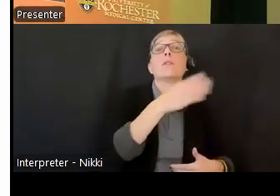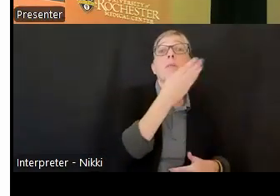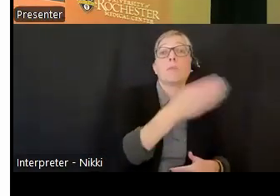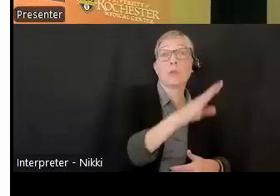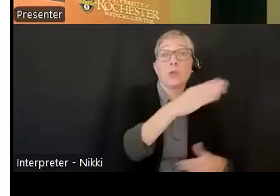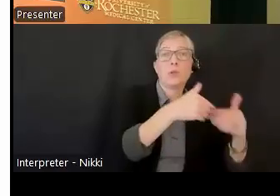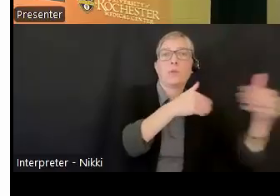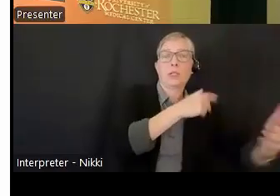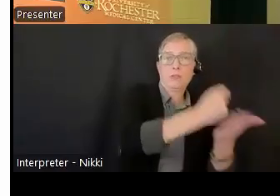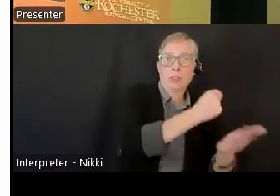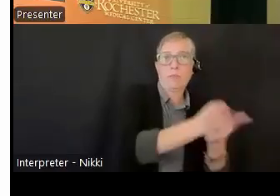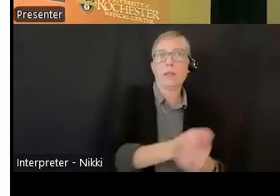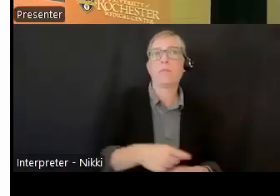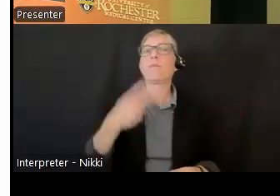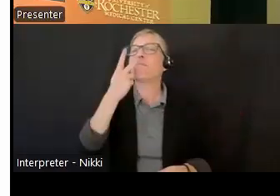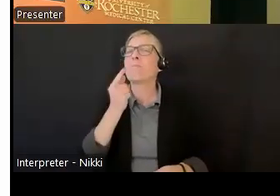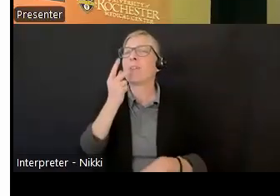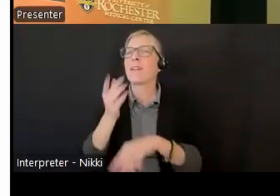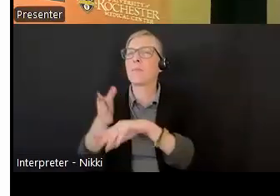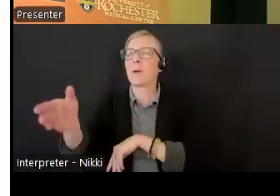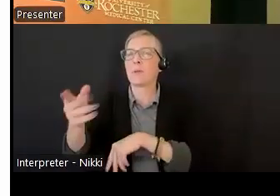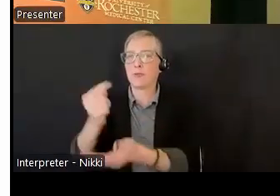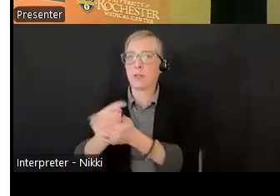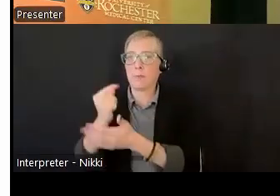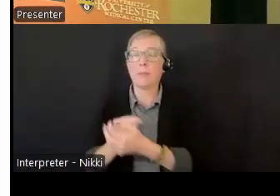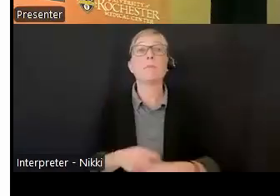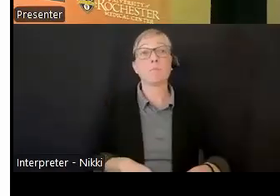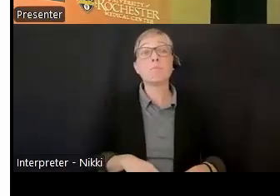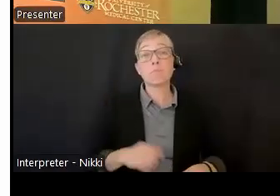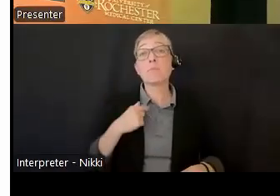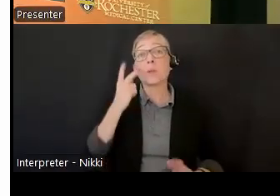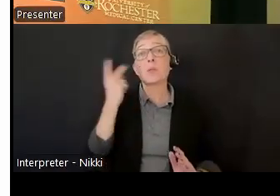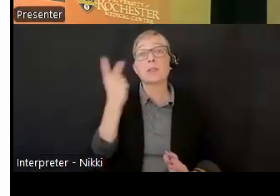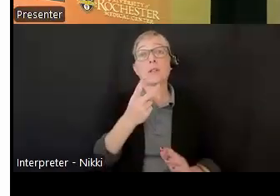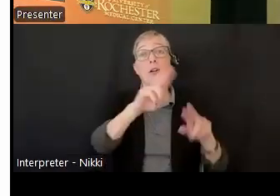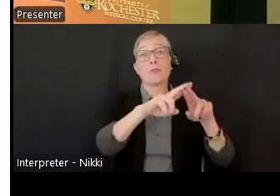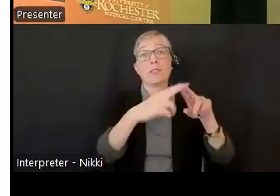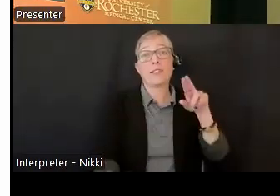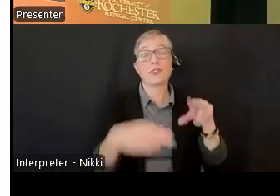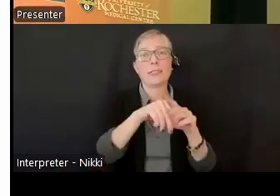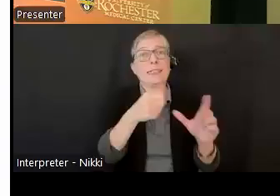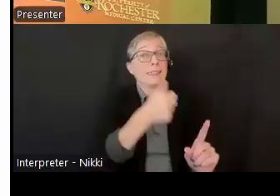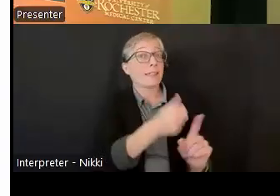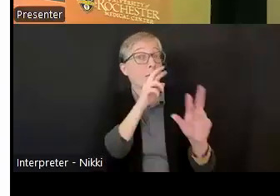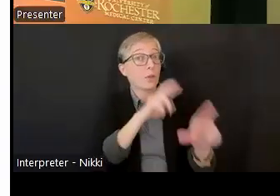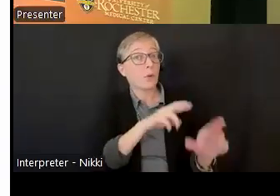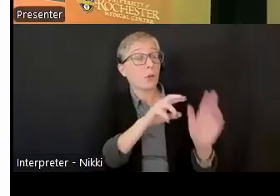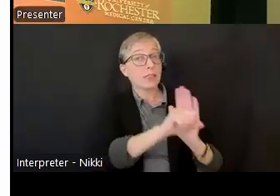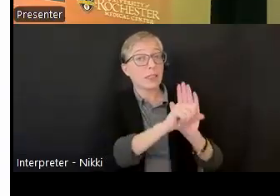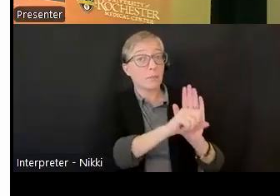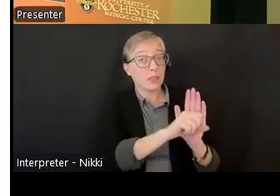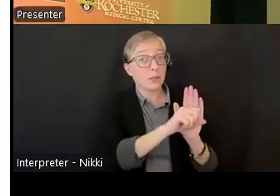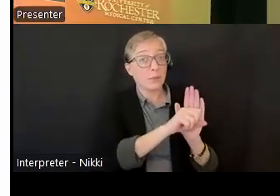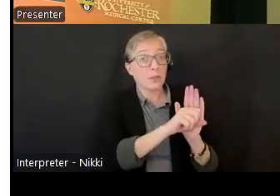the post-treatment. There was a reduction in self-reported symptoms of craving, degree of